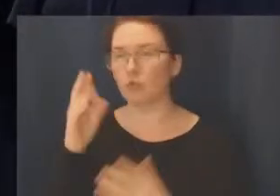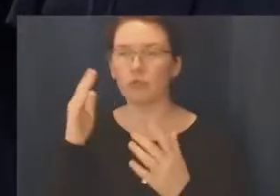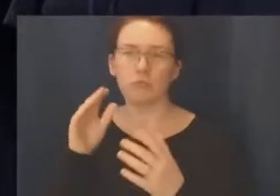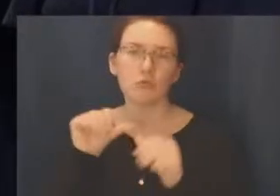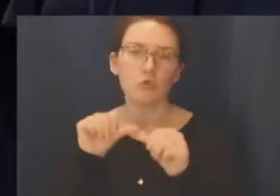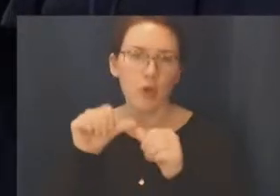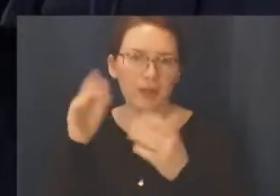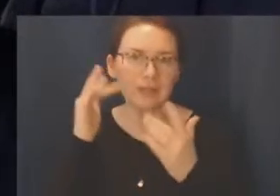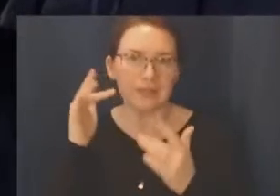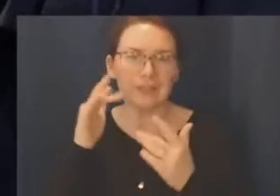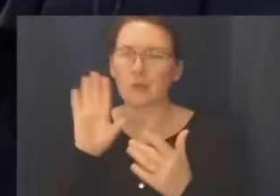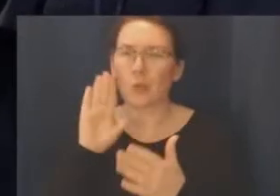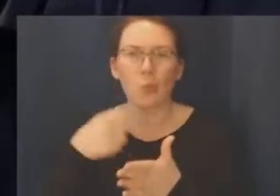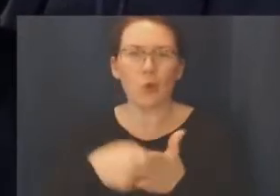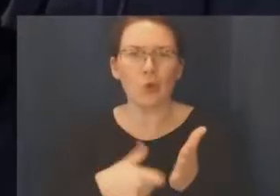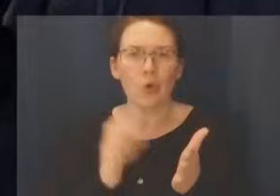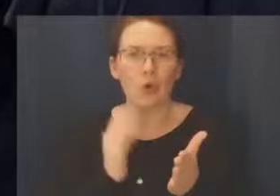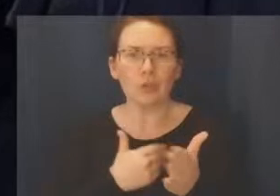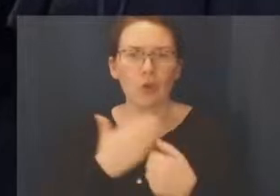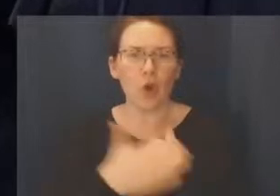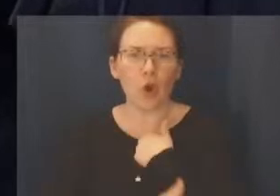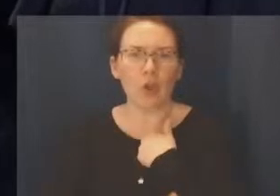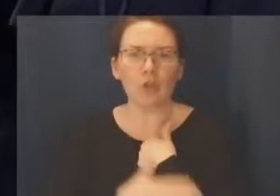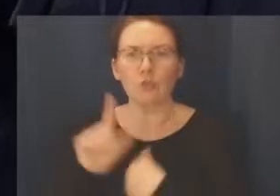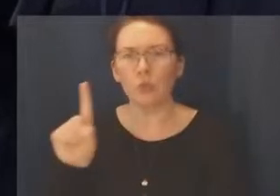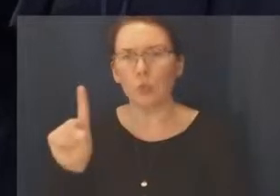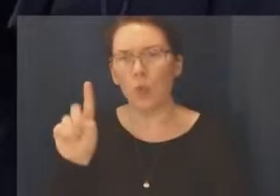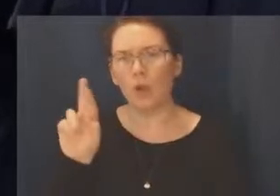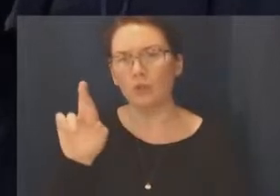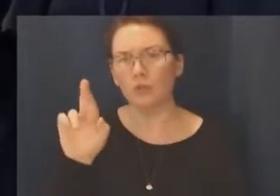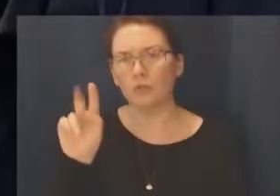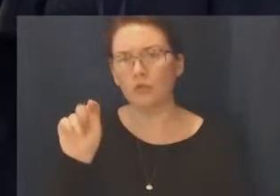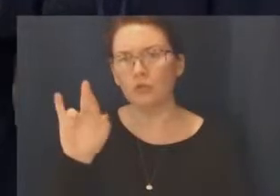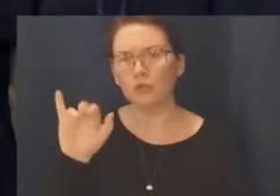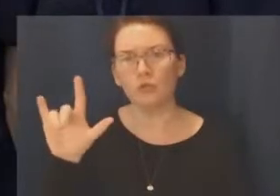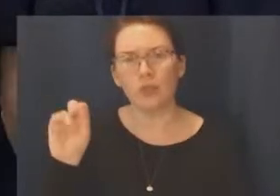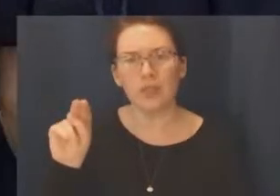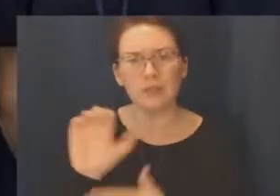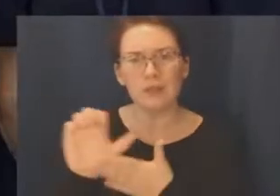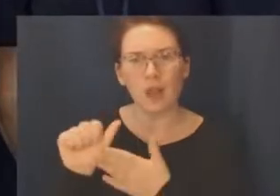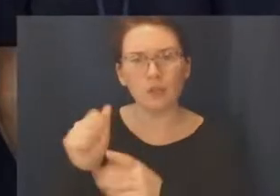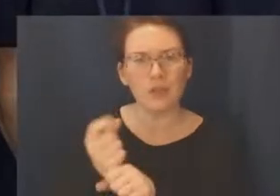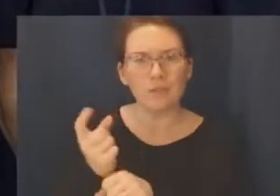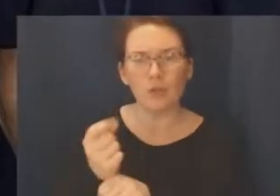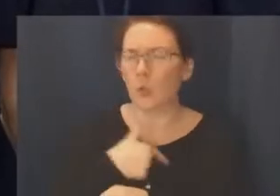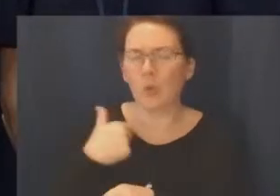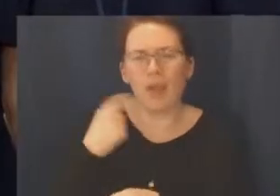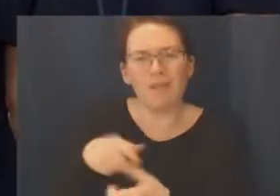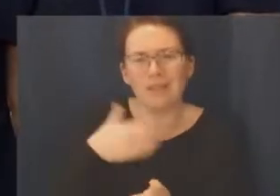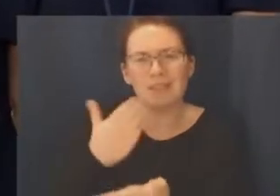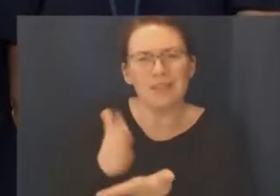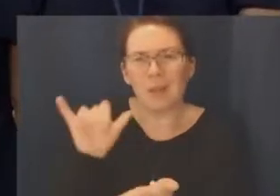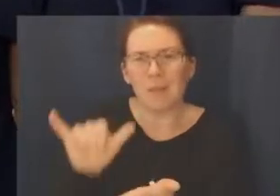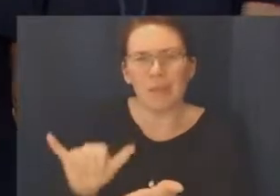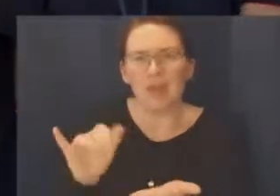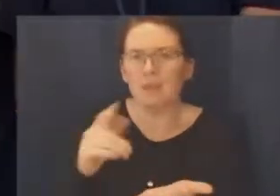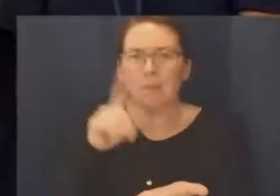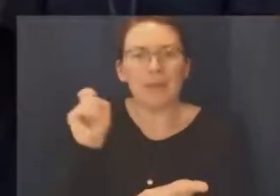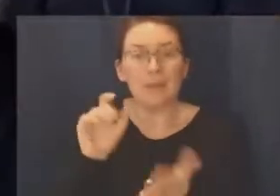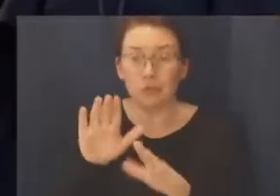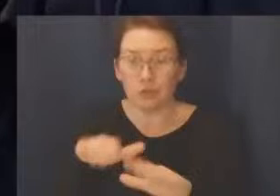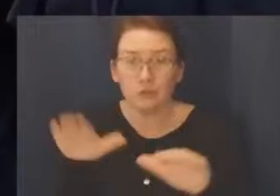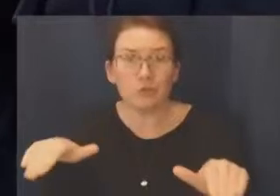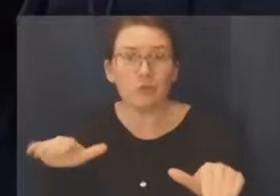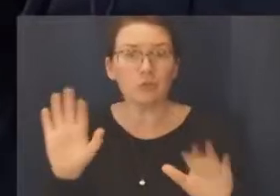trillion a year. We have to end that, and we have to end that because the children and the families are suffering so